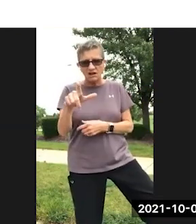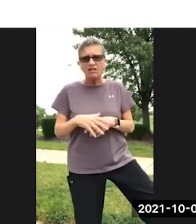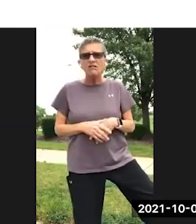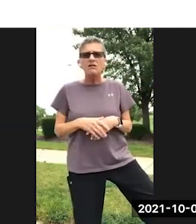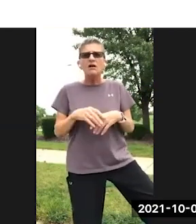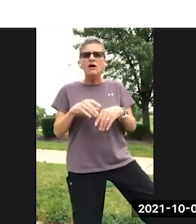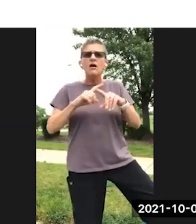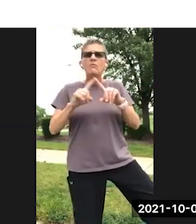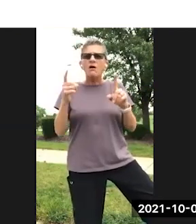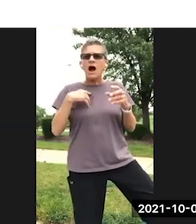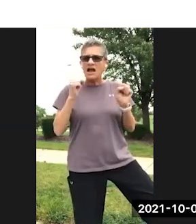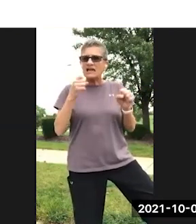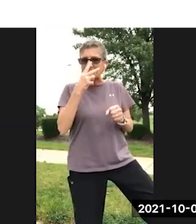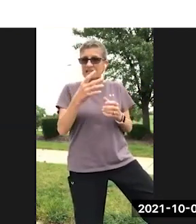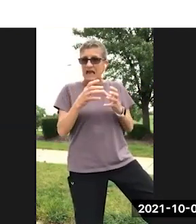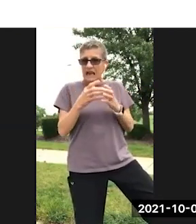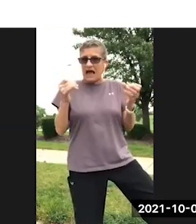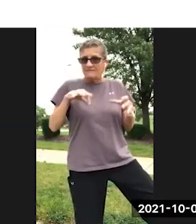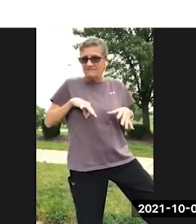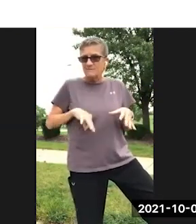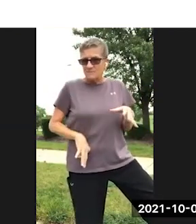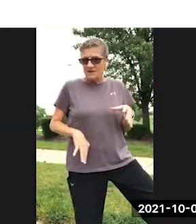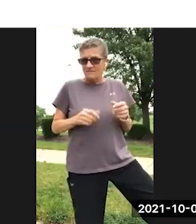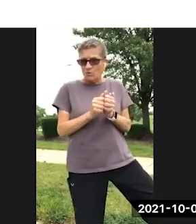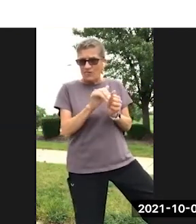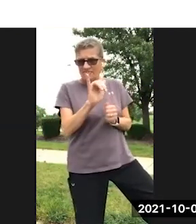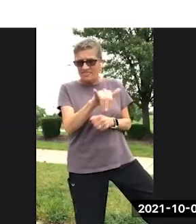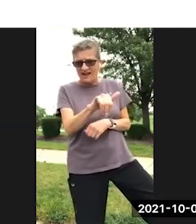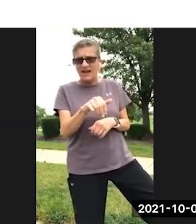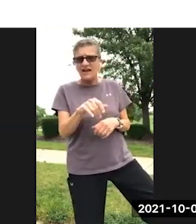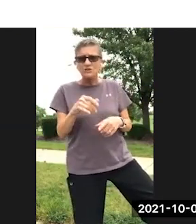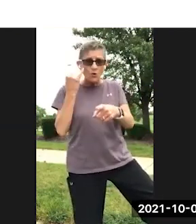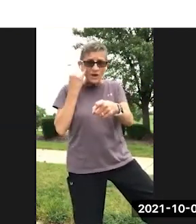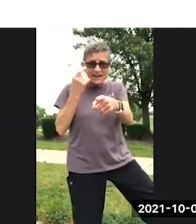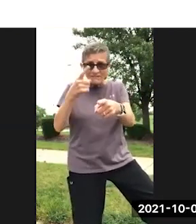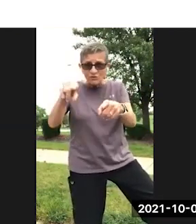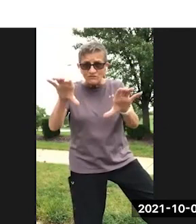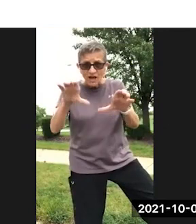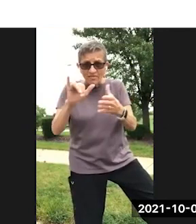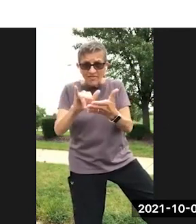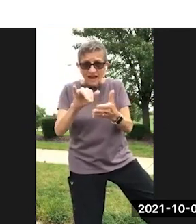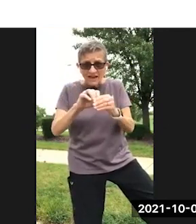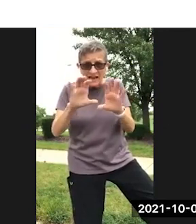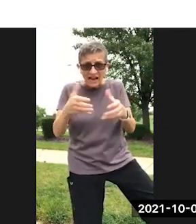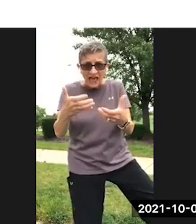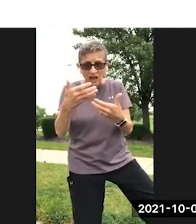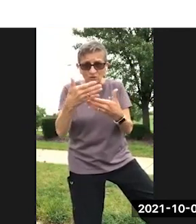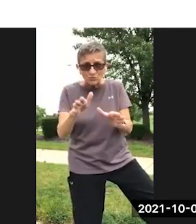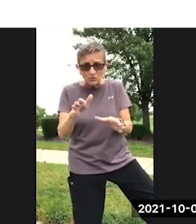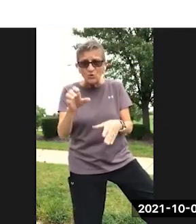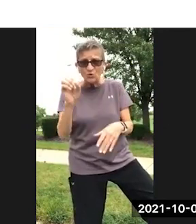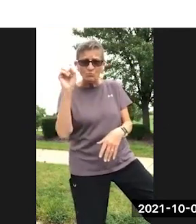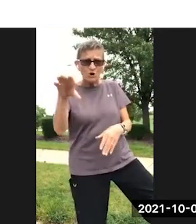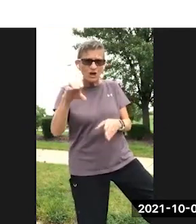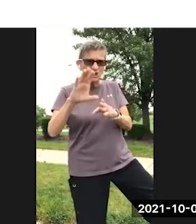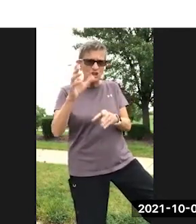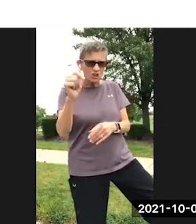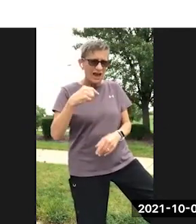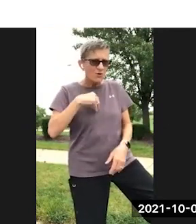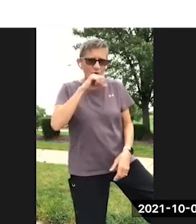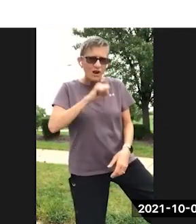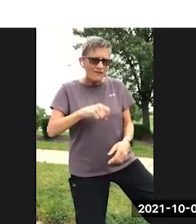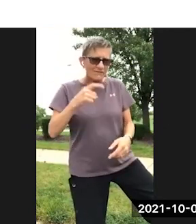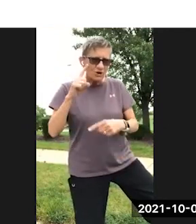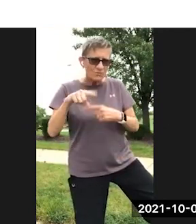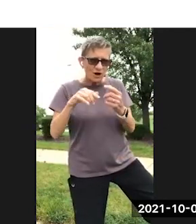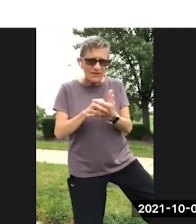could see a lot of advantages to that. So if anybody has done that in class and wants to drop that in the chat, I'd love to hear more about that too. And